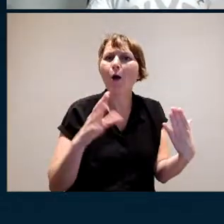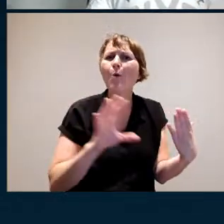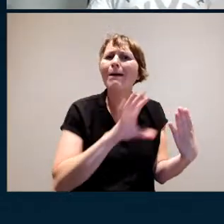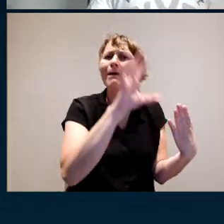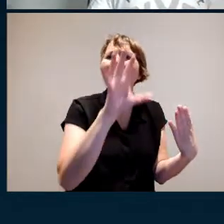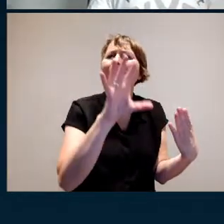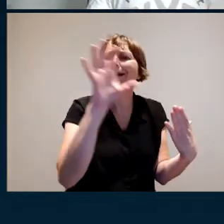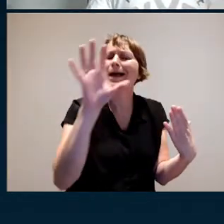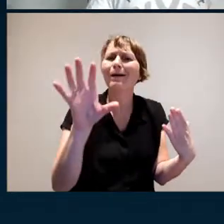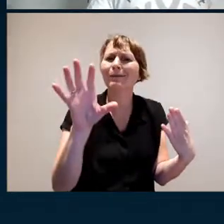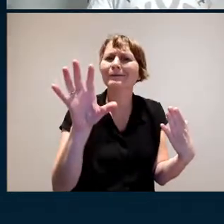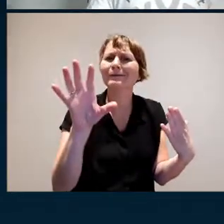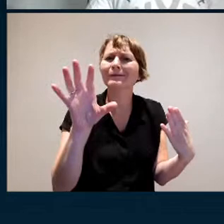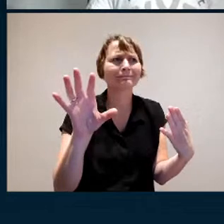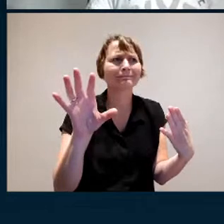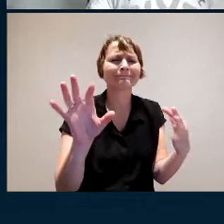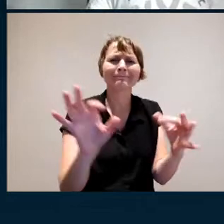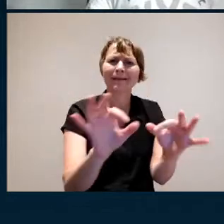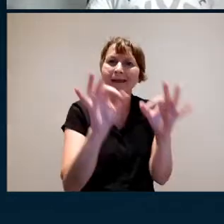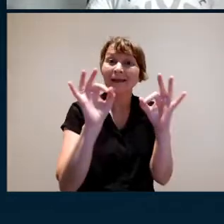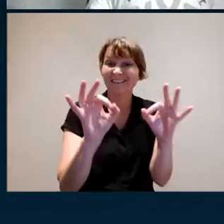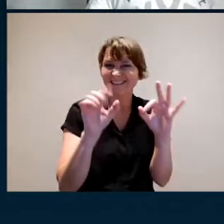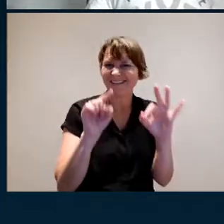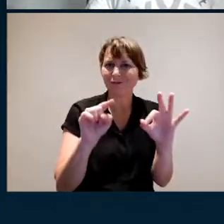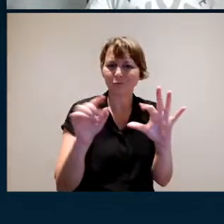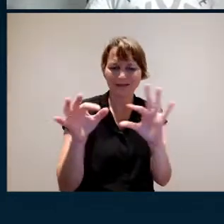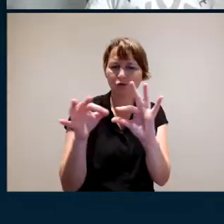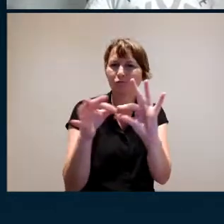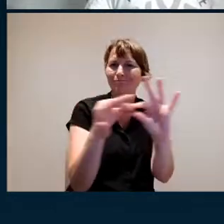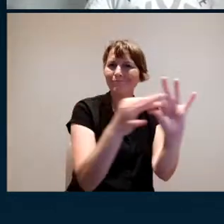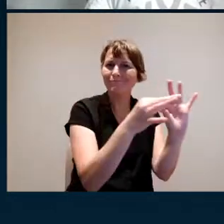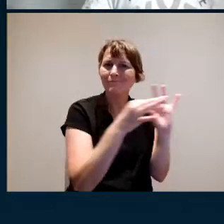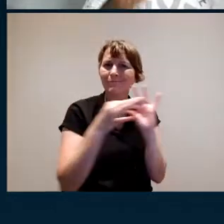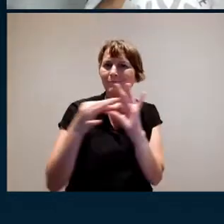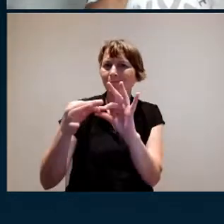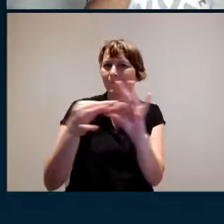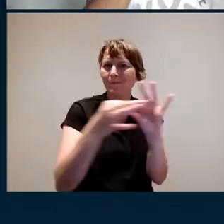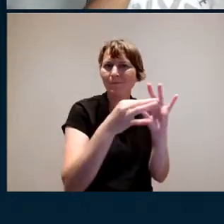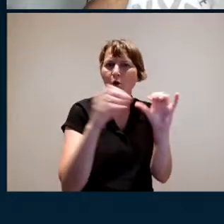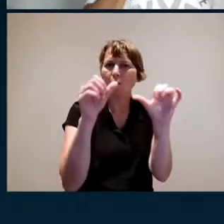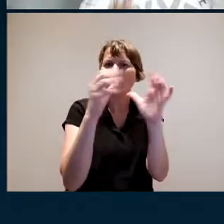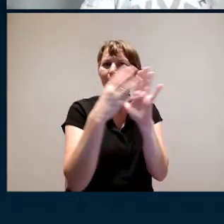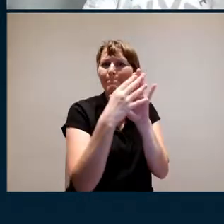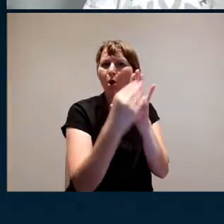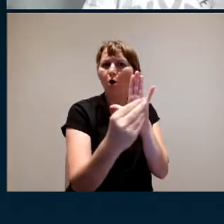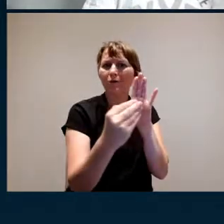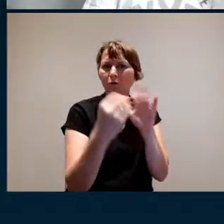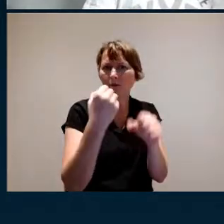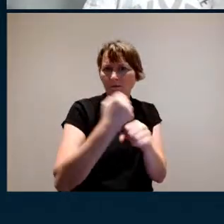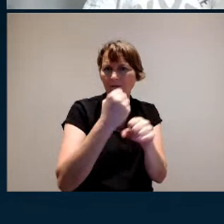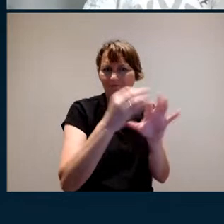of Excellence is an operation model on Cloud Adoption Framework. And